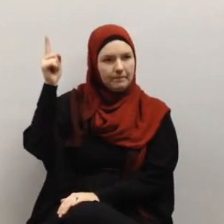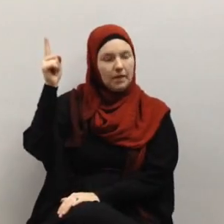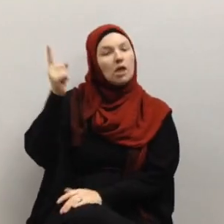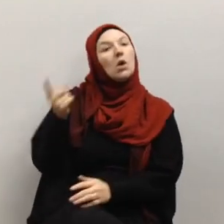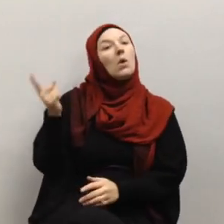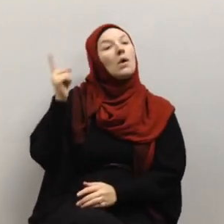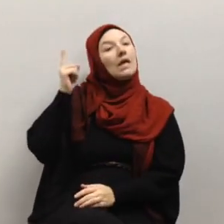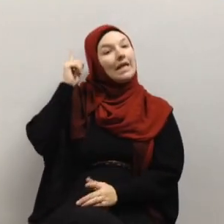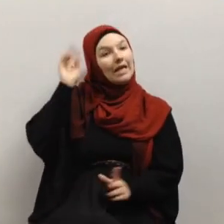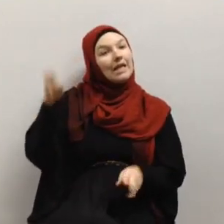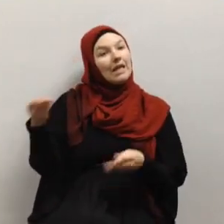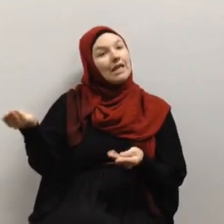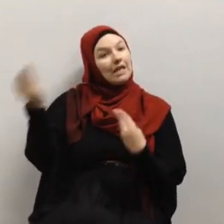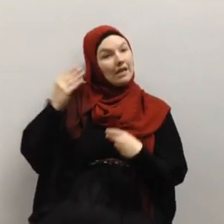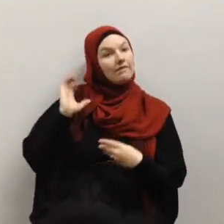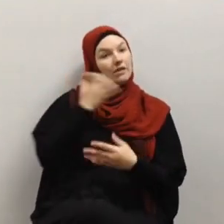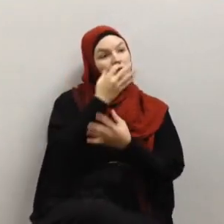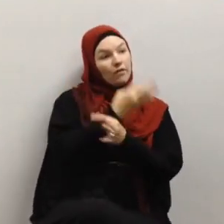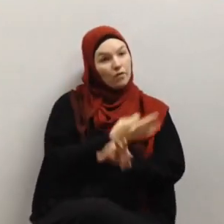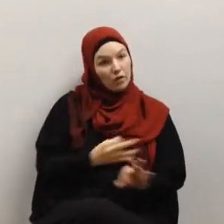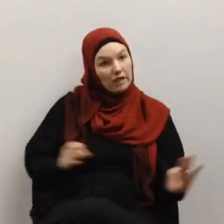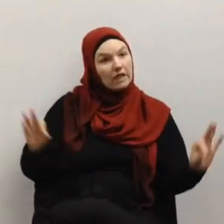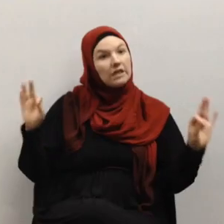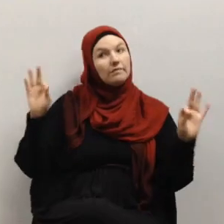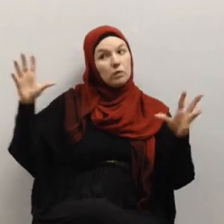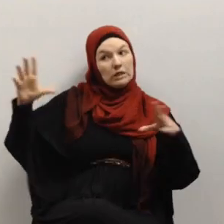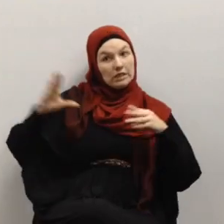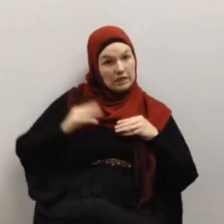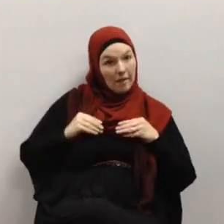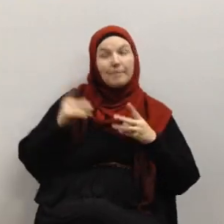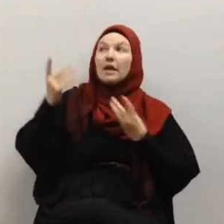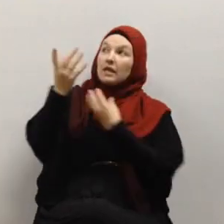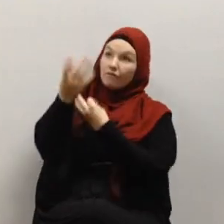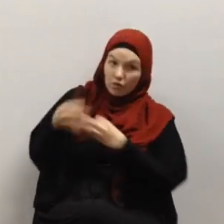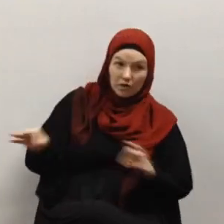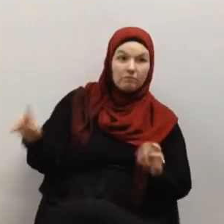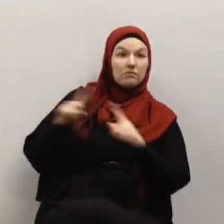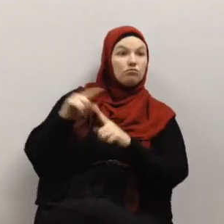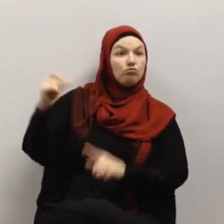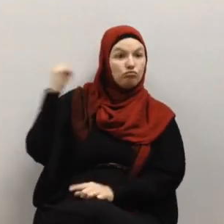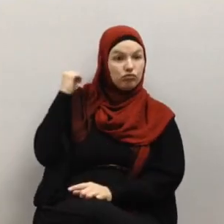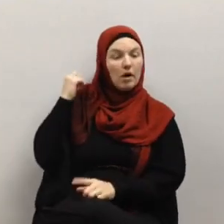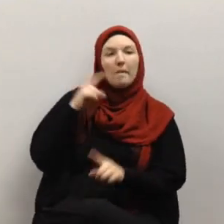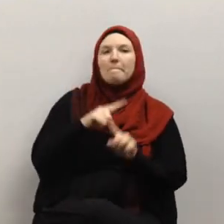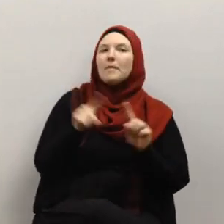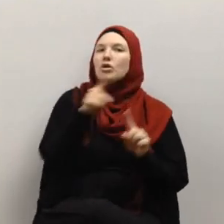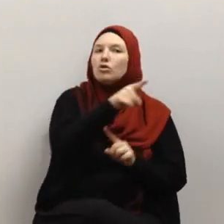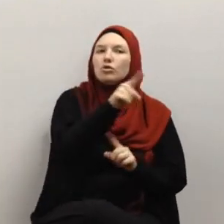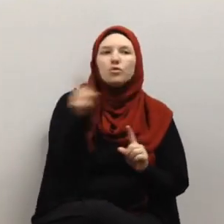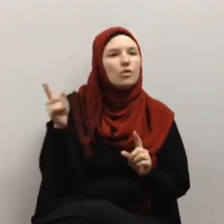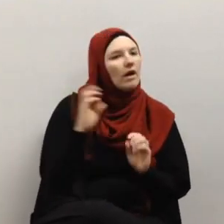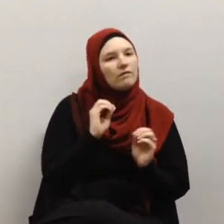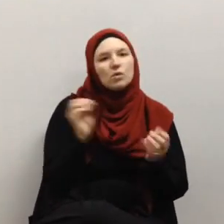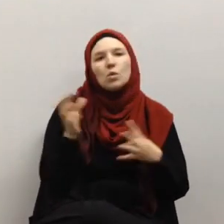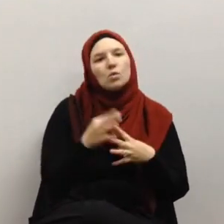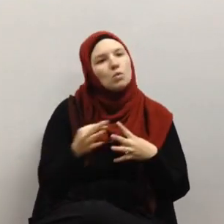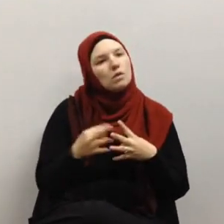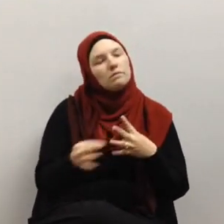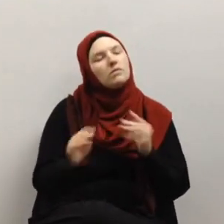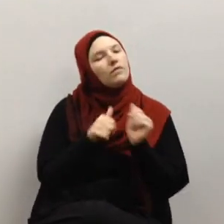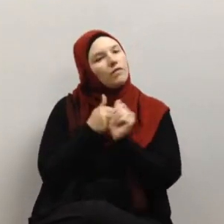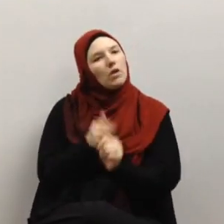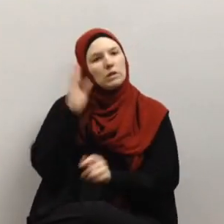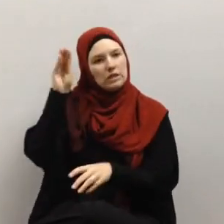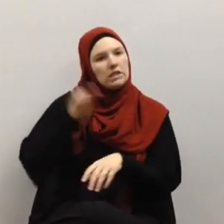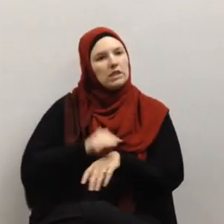to accept and the freedom to reject. But if you accept, you have no choice but to follow His guidance.